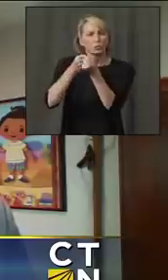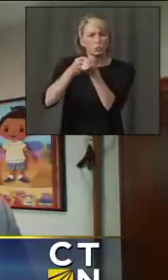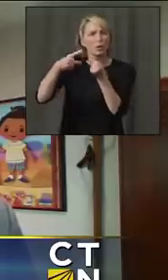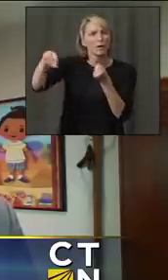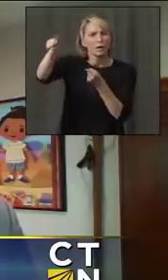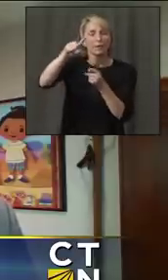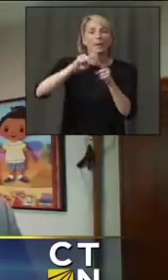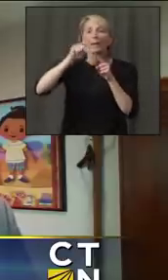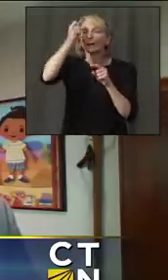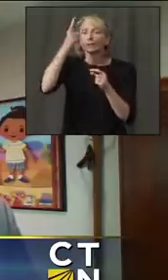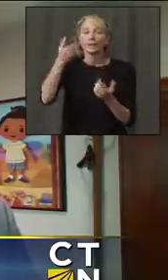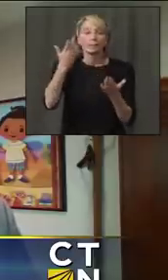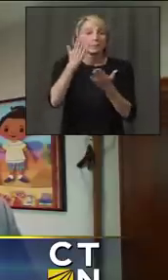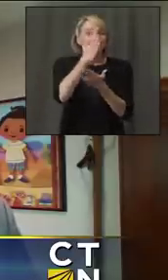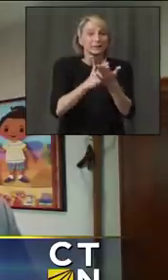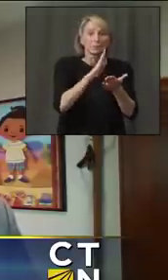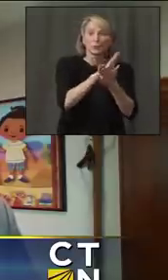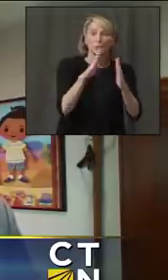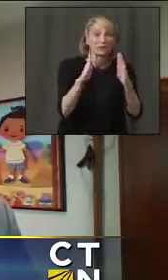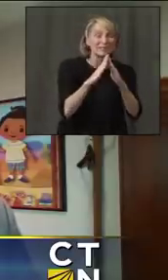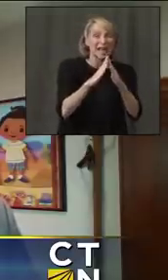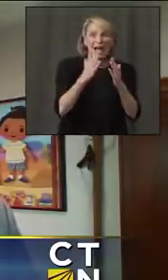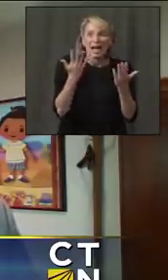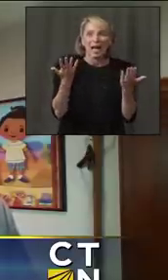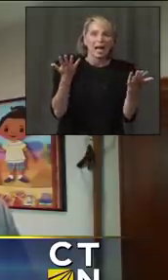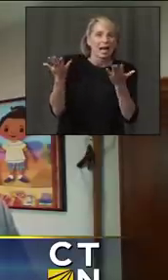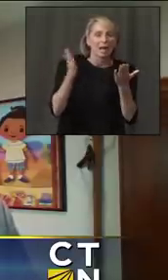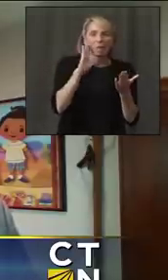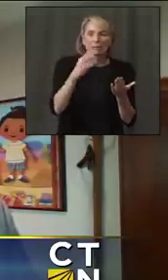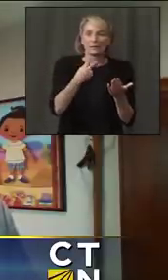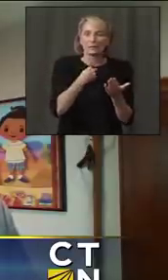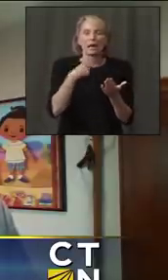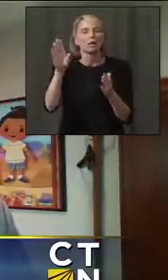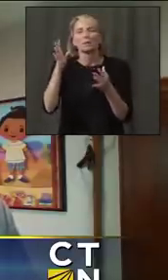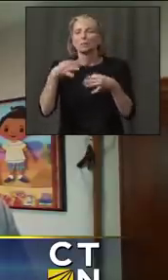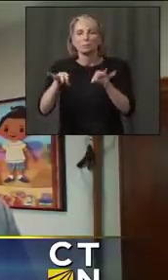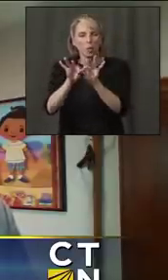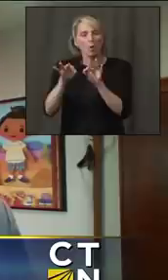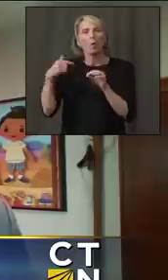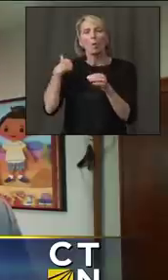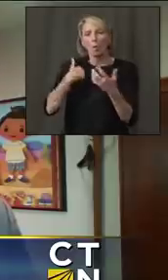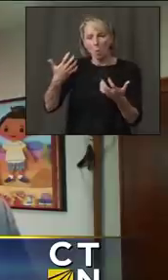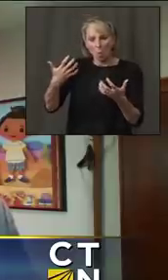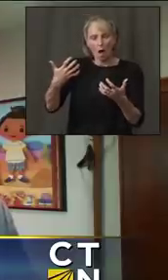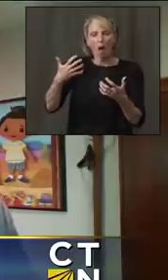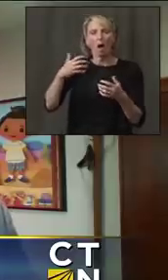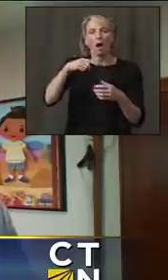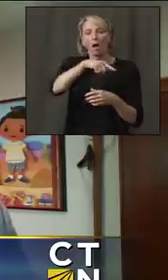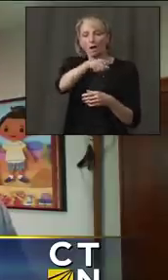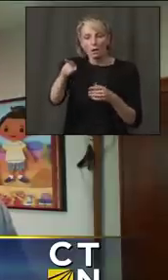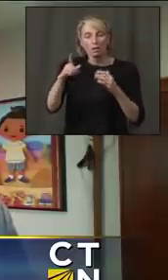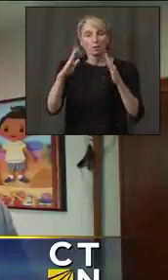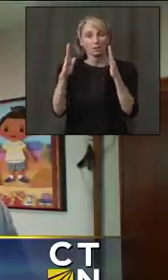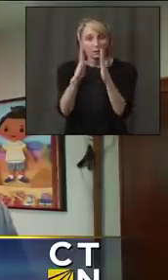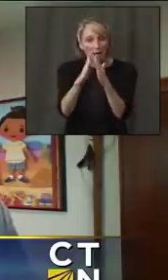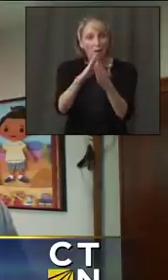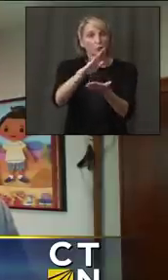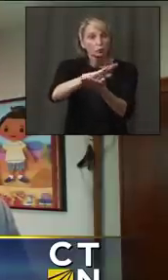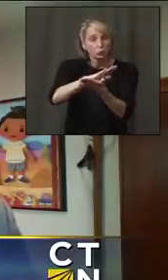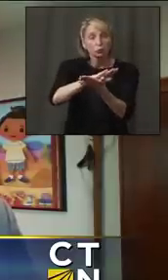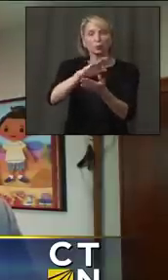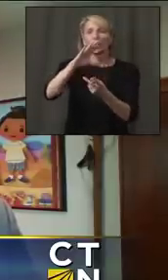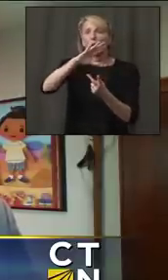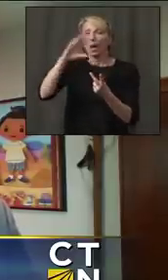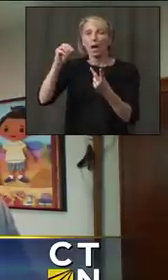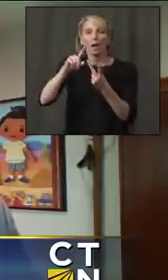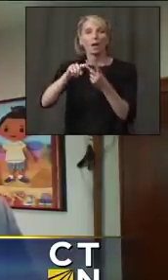be possible for all. So we're going to engage with our teachers to try to, and our district leaders to try to find